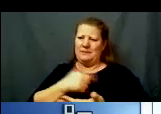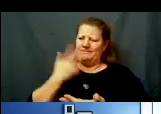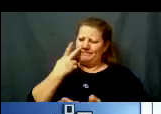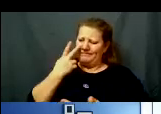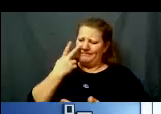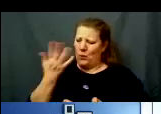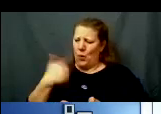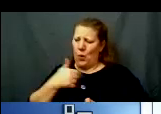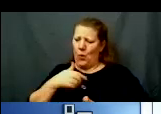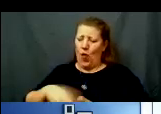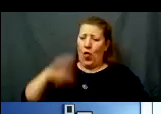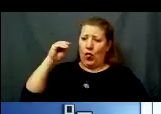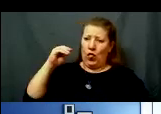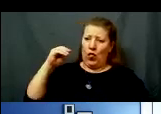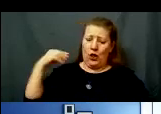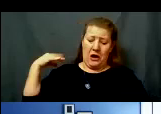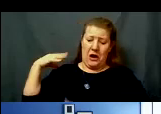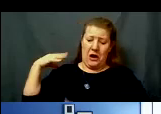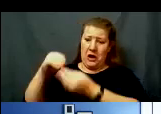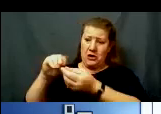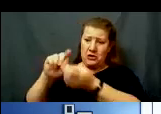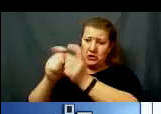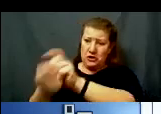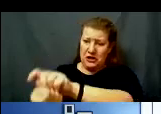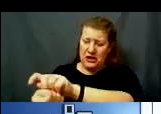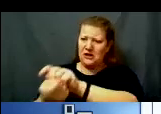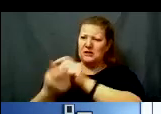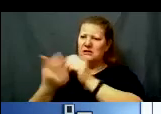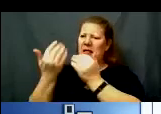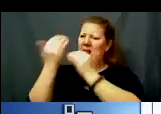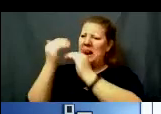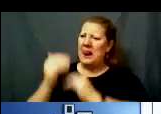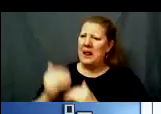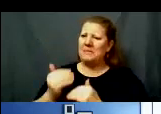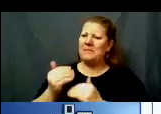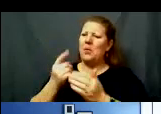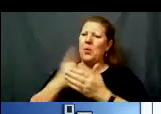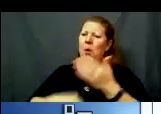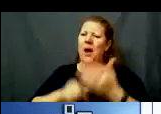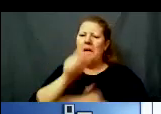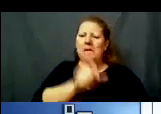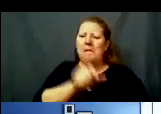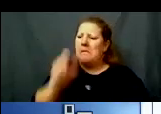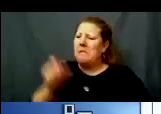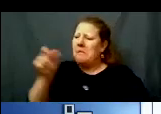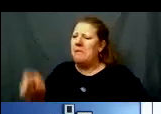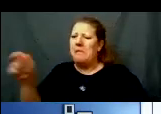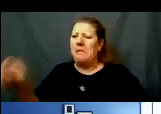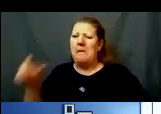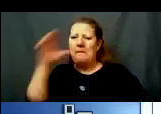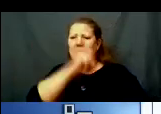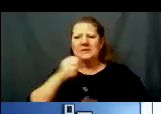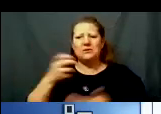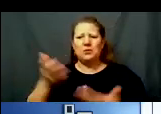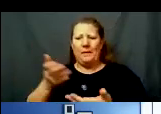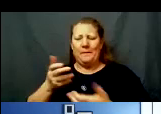are the limits of what we've done? What are the gaps that we need to address in this field? And so one of